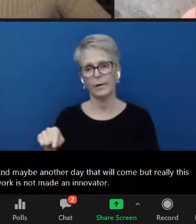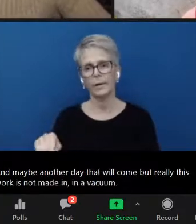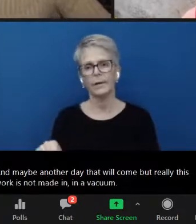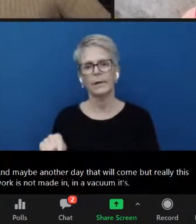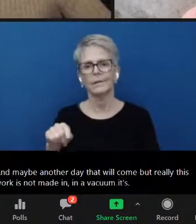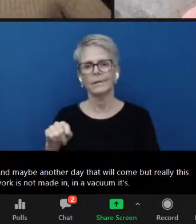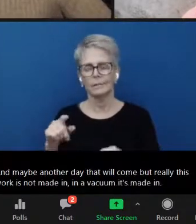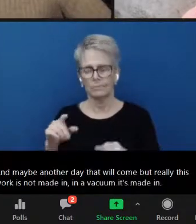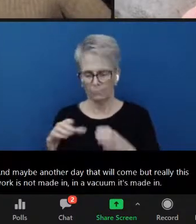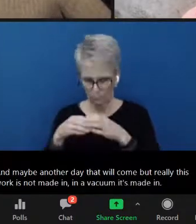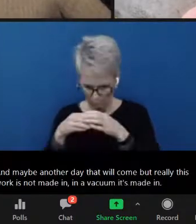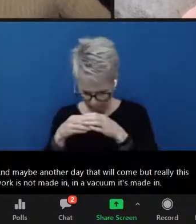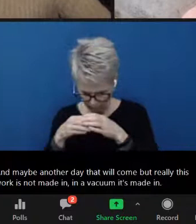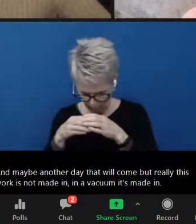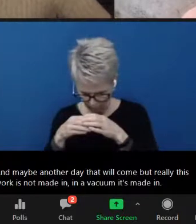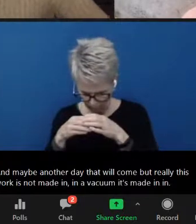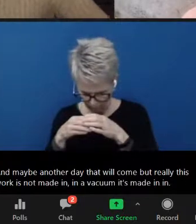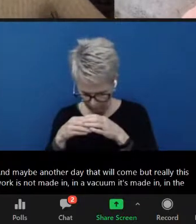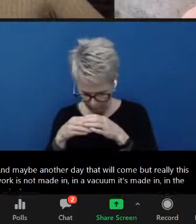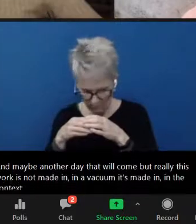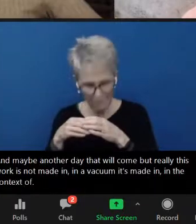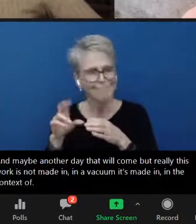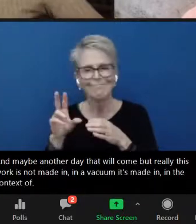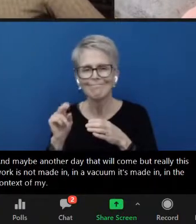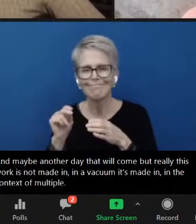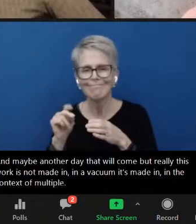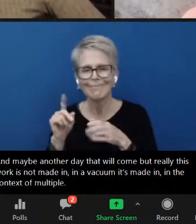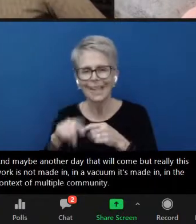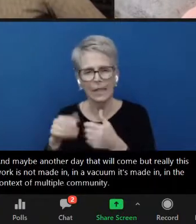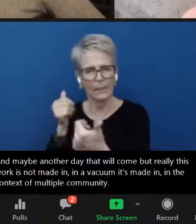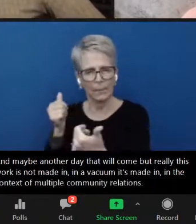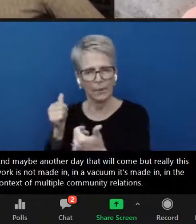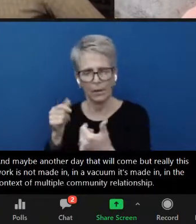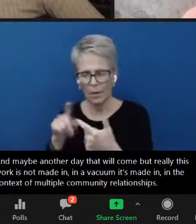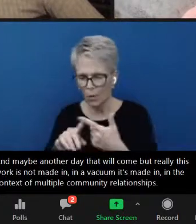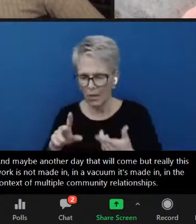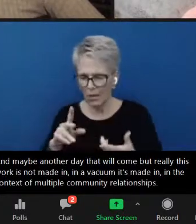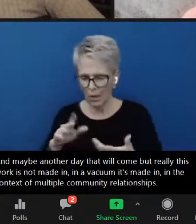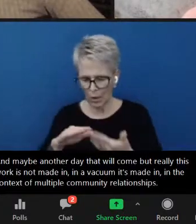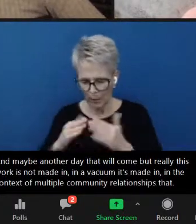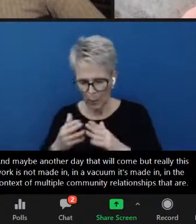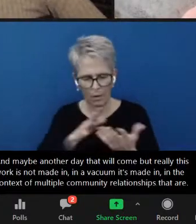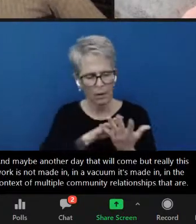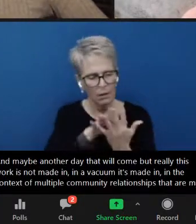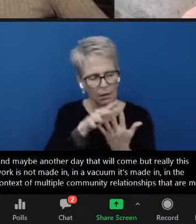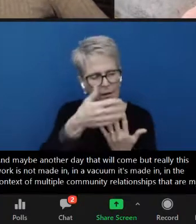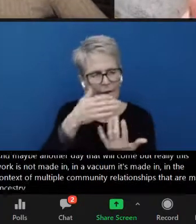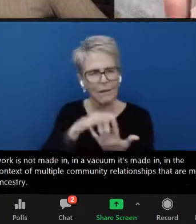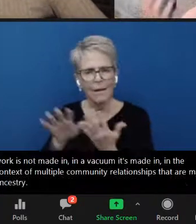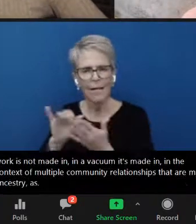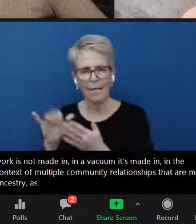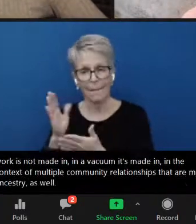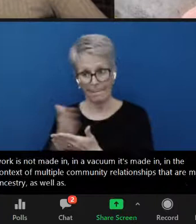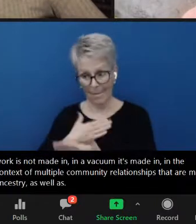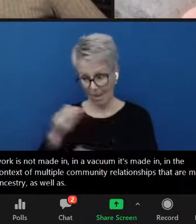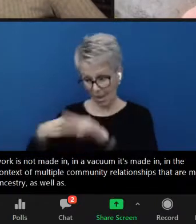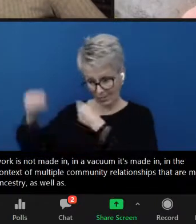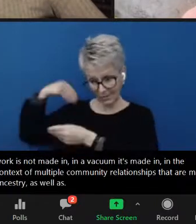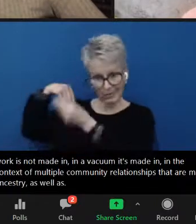vacuum. It's made in the context of multiple community relationships, that are my ancestry as well